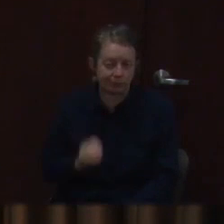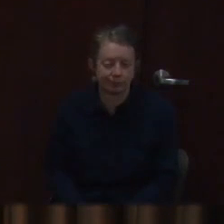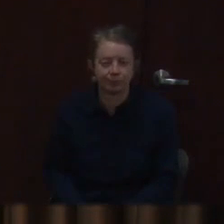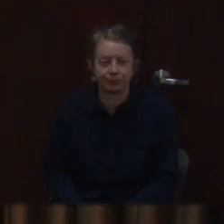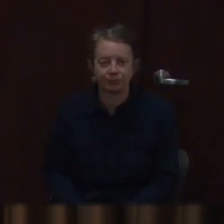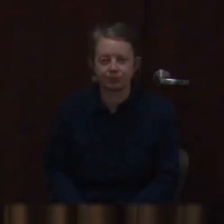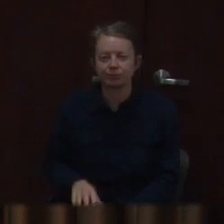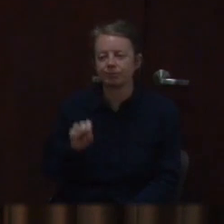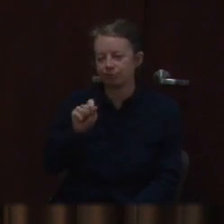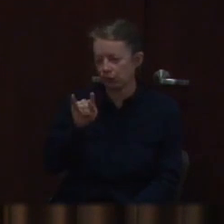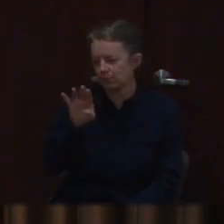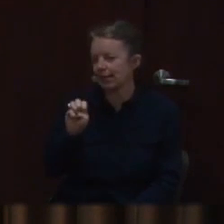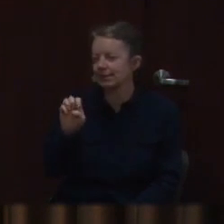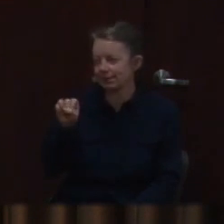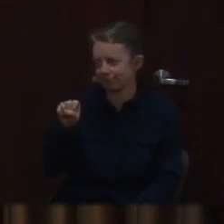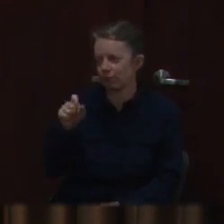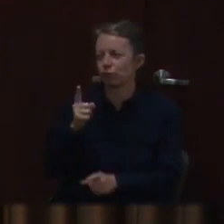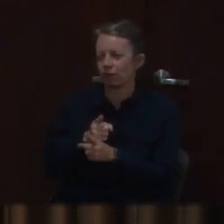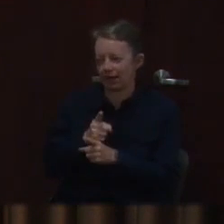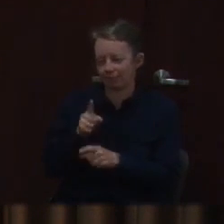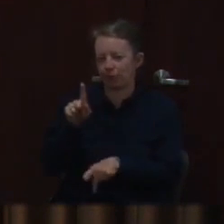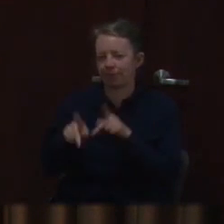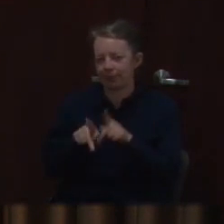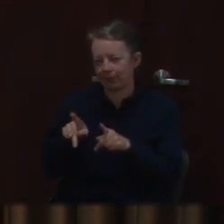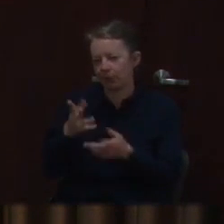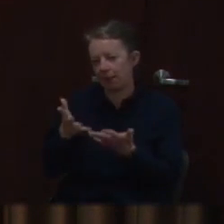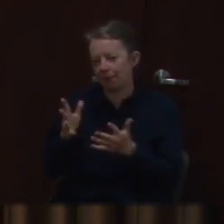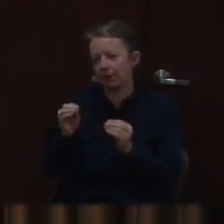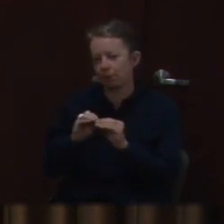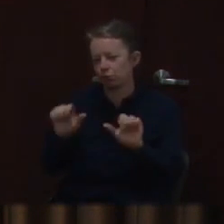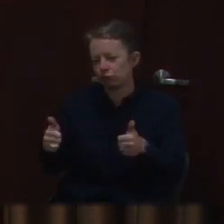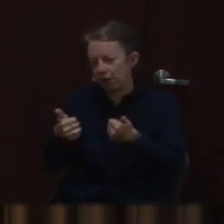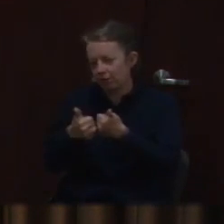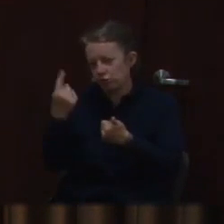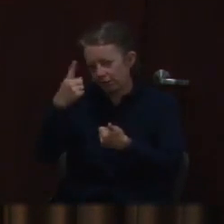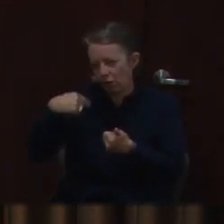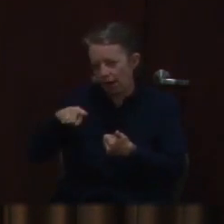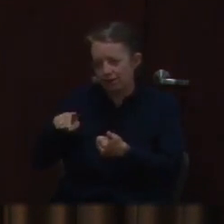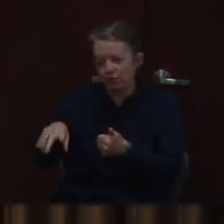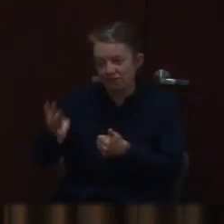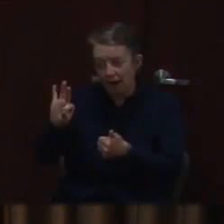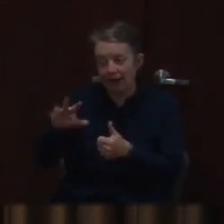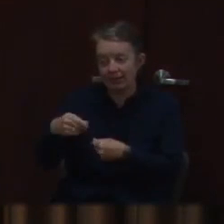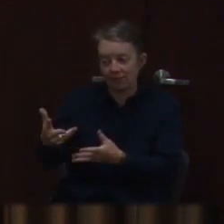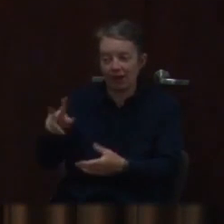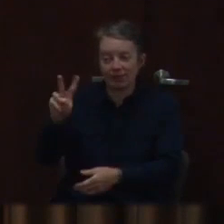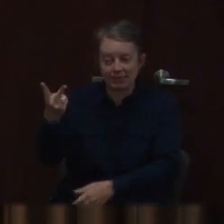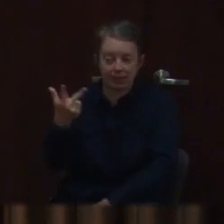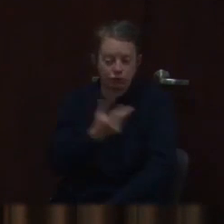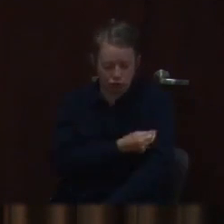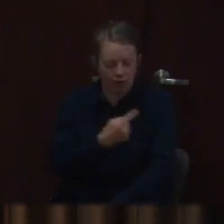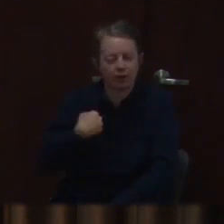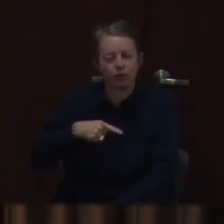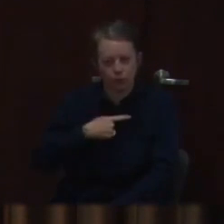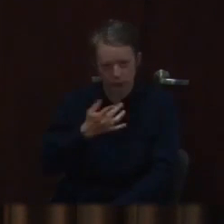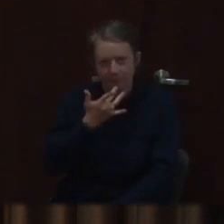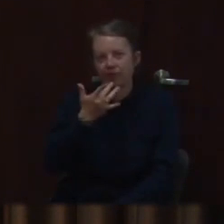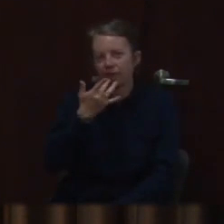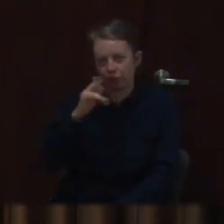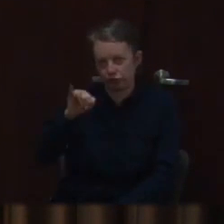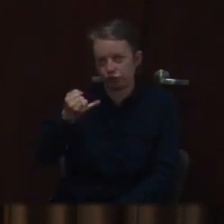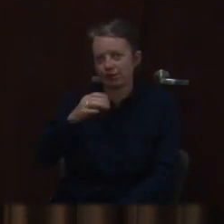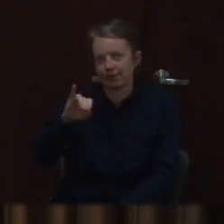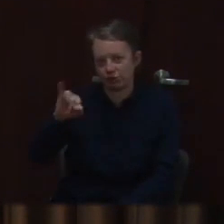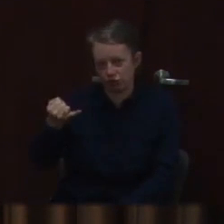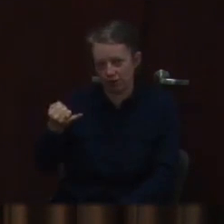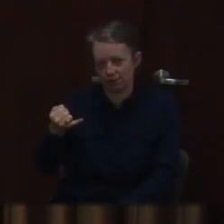for populations that it might be harder for us to get for a second dose, we would prefer for Johnson & Johnson. I